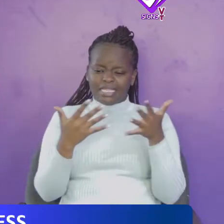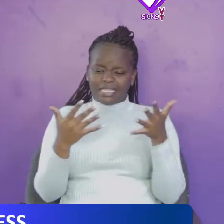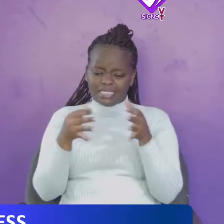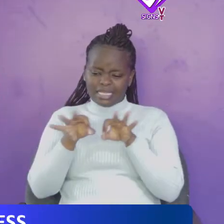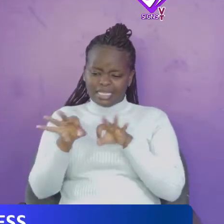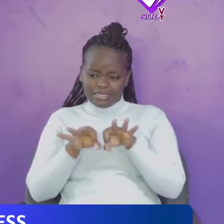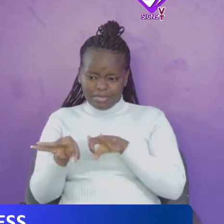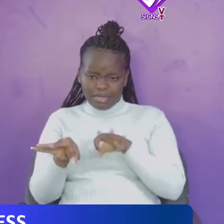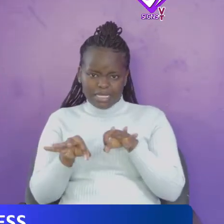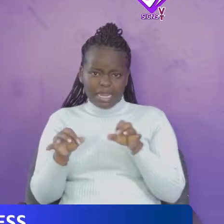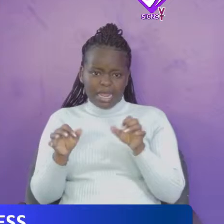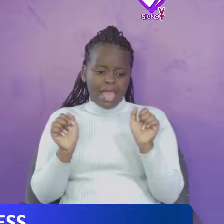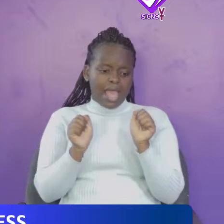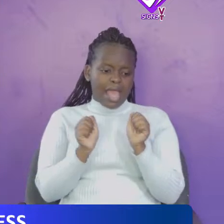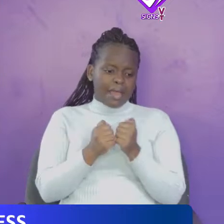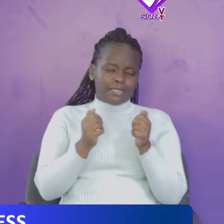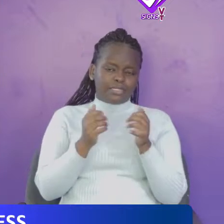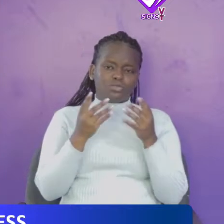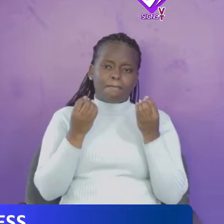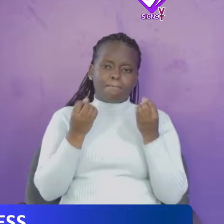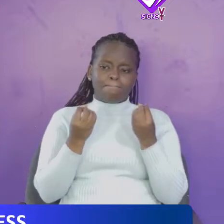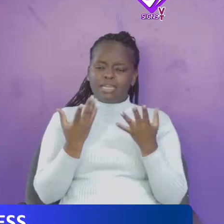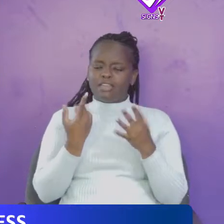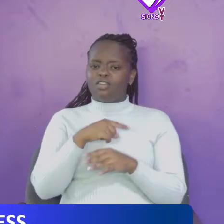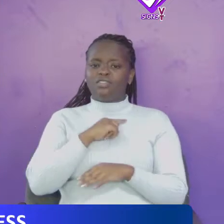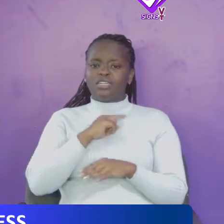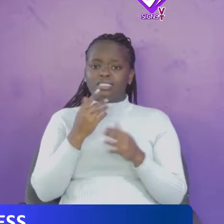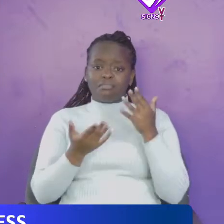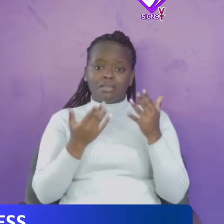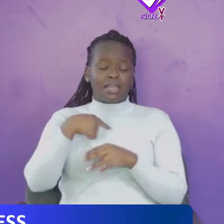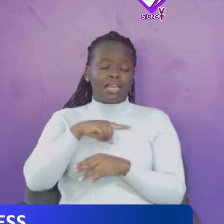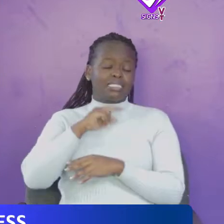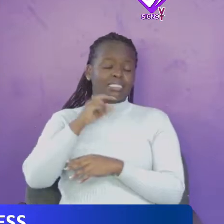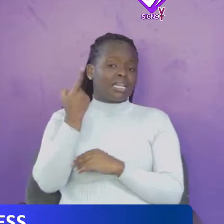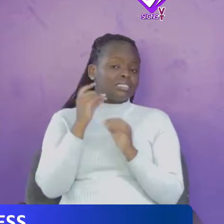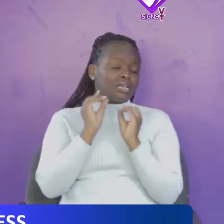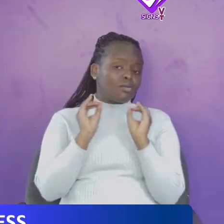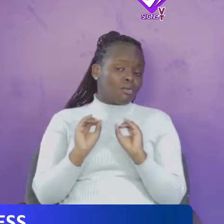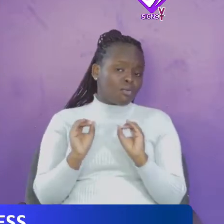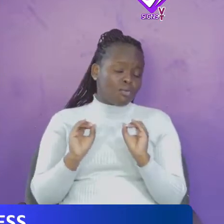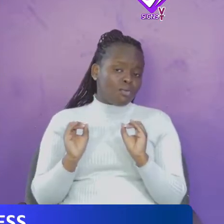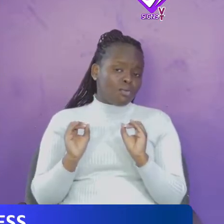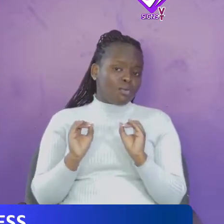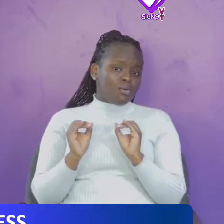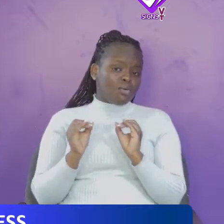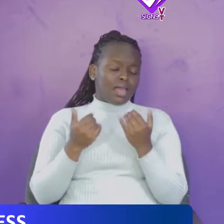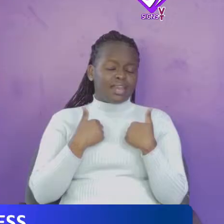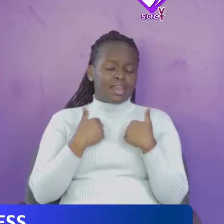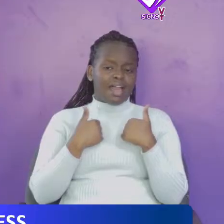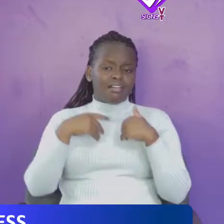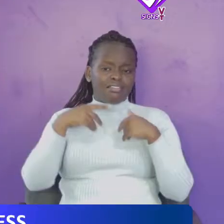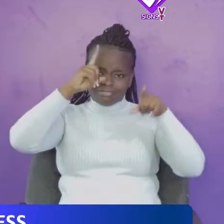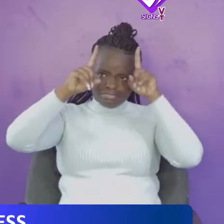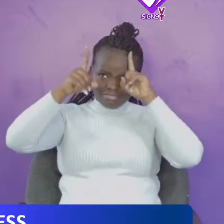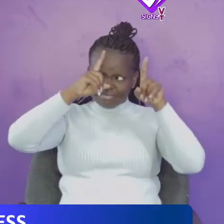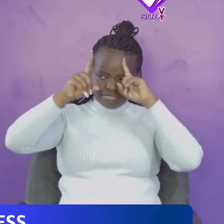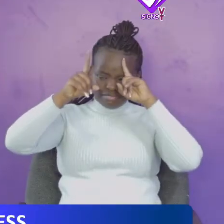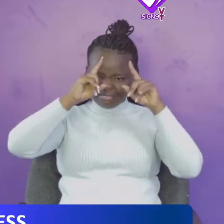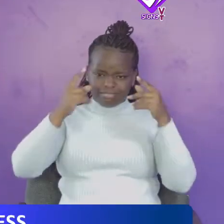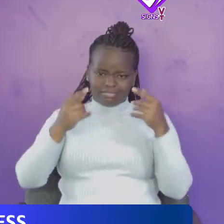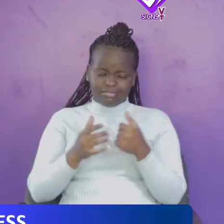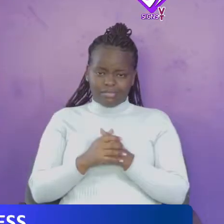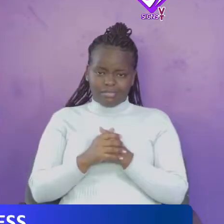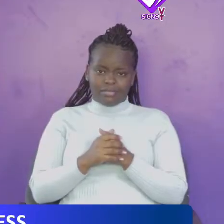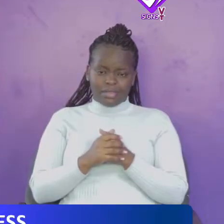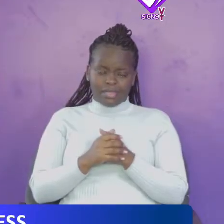they literally happen to a majority of us, Yes. but we do not understand. And we have misconceptions that we attribute them to. Yes.